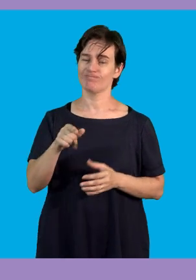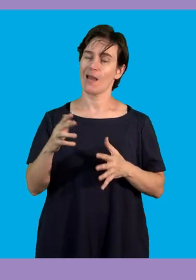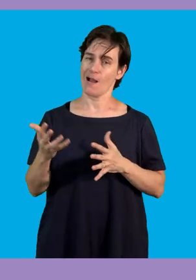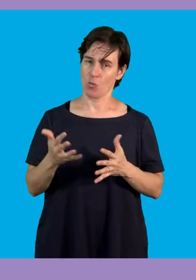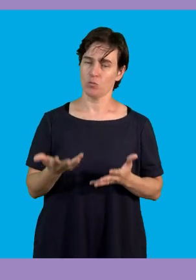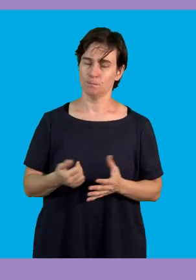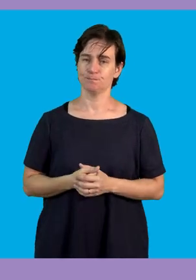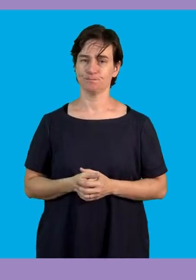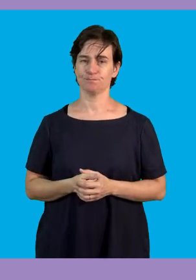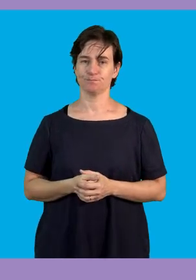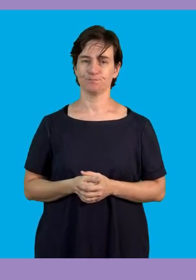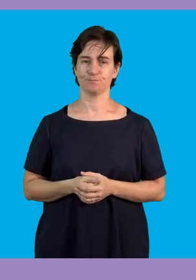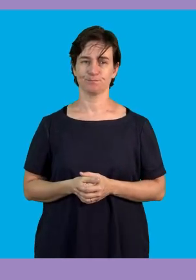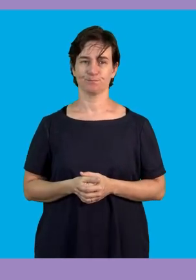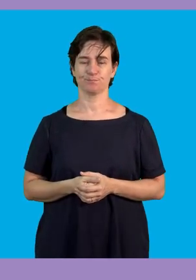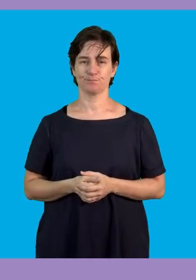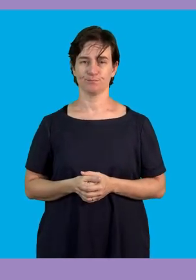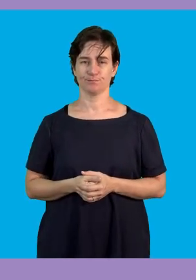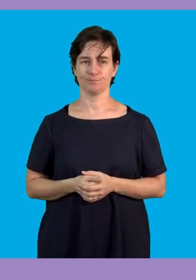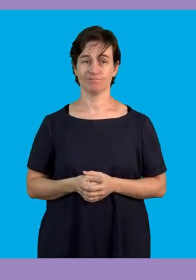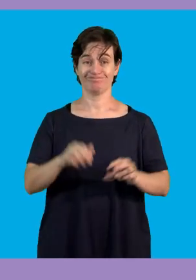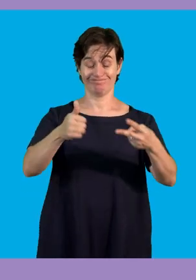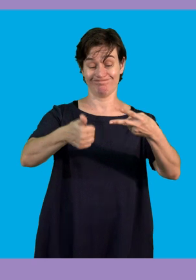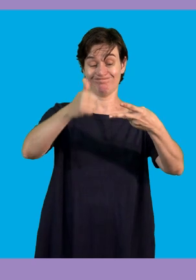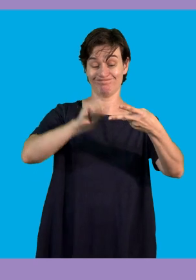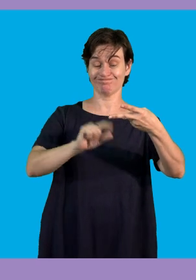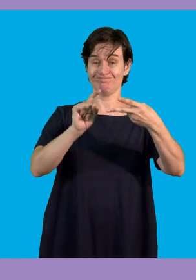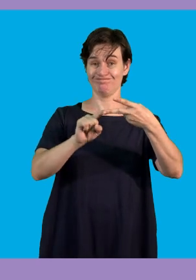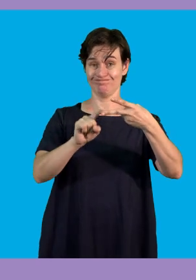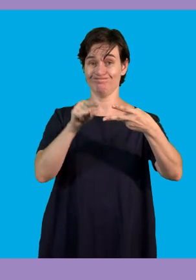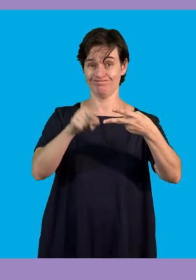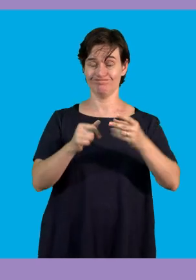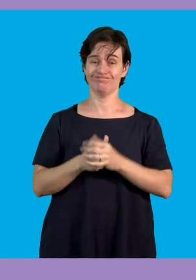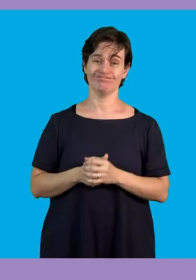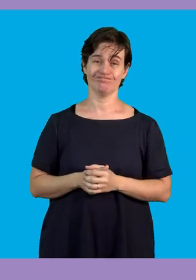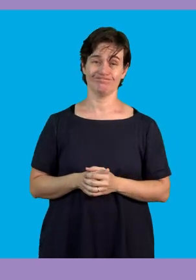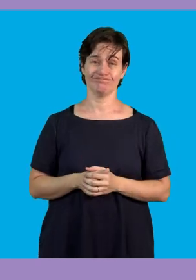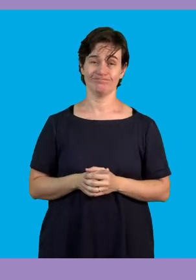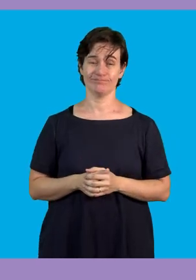So that is how that one is resolved. The next question